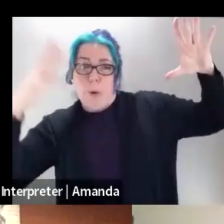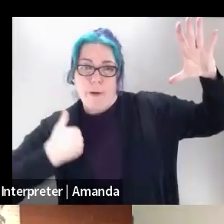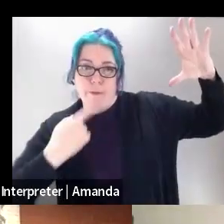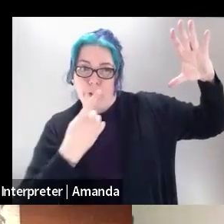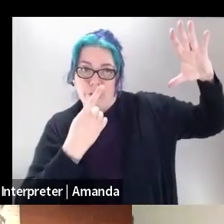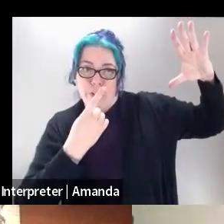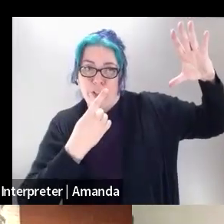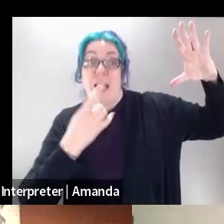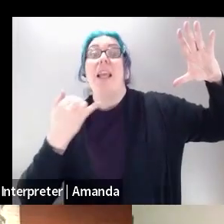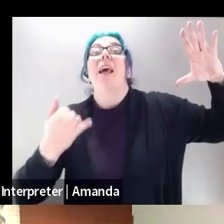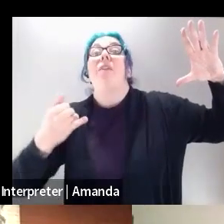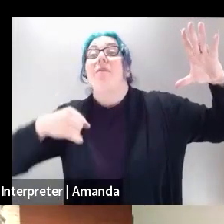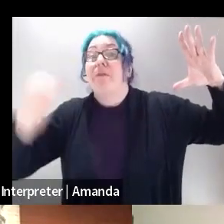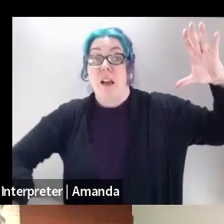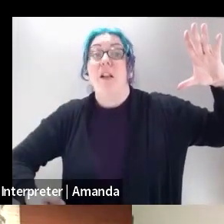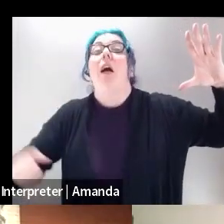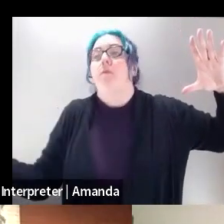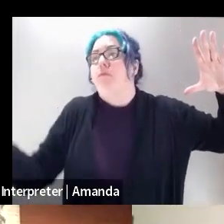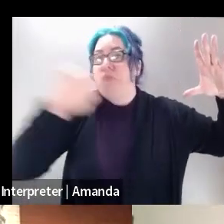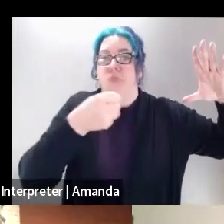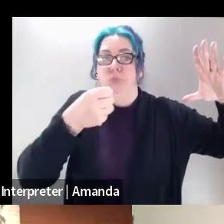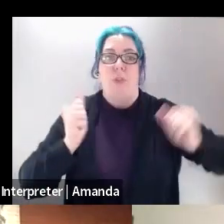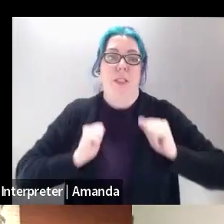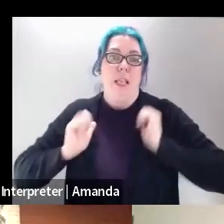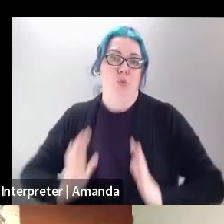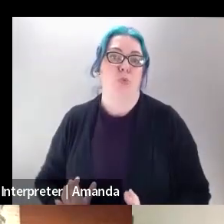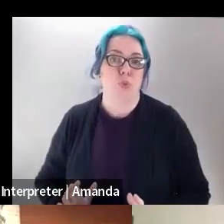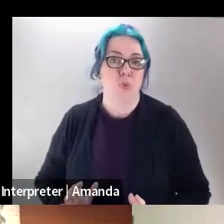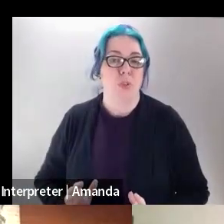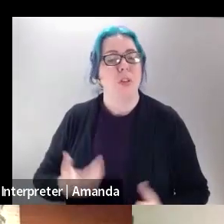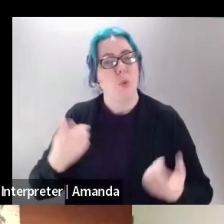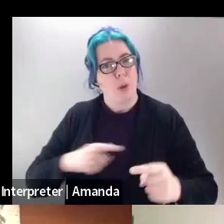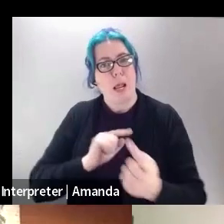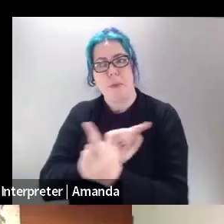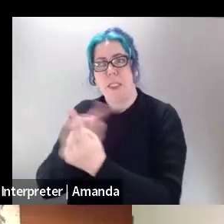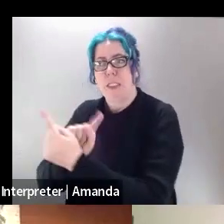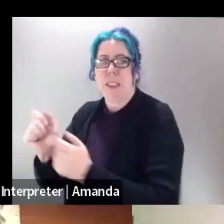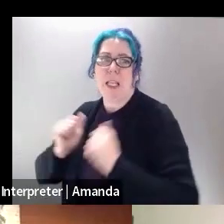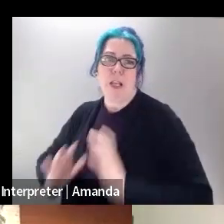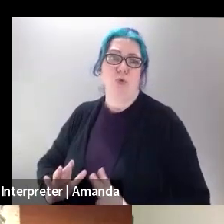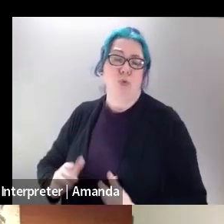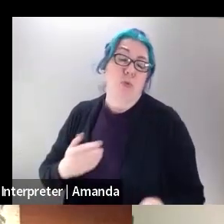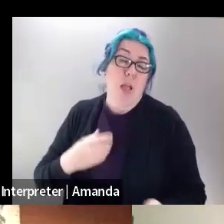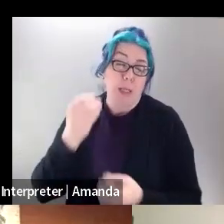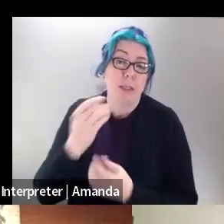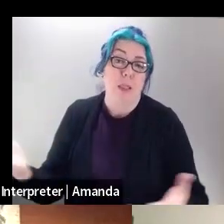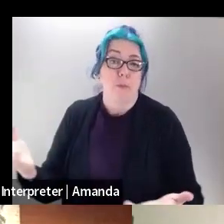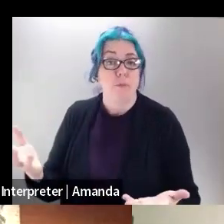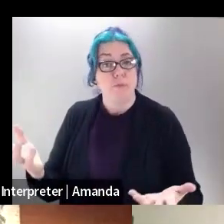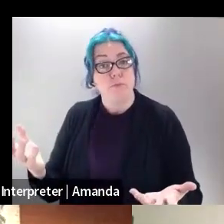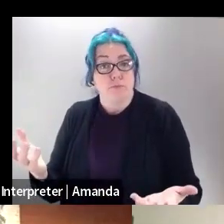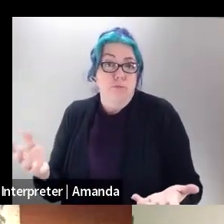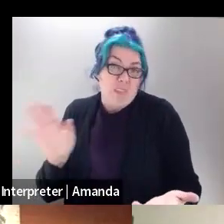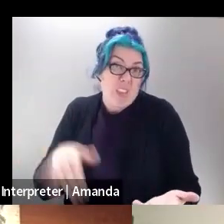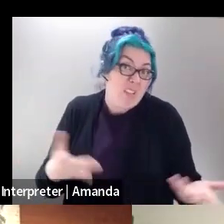I feel like I make that really clear to the actors that I meet. And again, depending on their reaction, if they don't like what they're hearing,